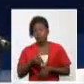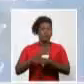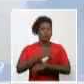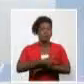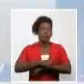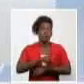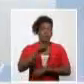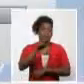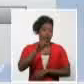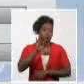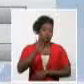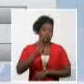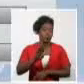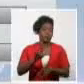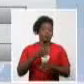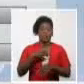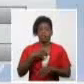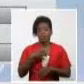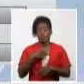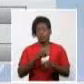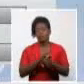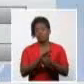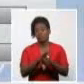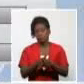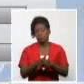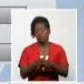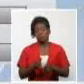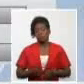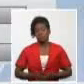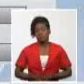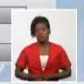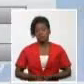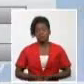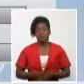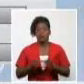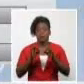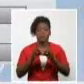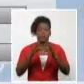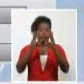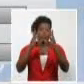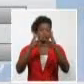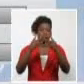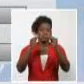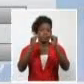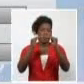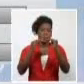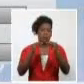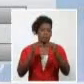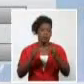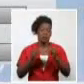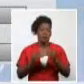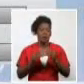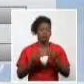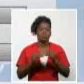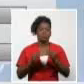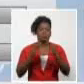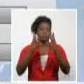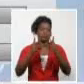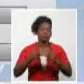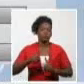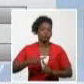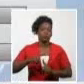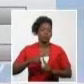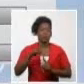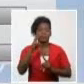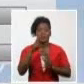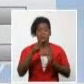movement. From the international point of view, as of May 6, the situation in the world was very